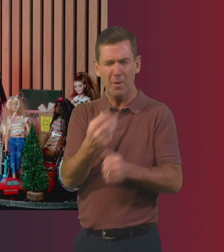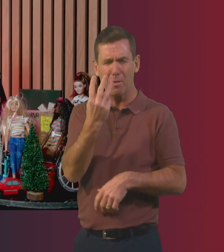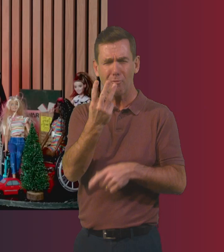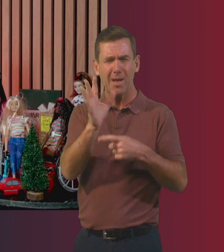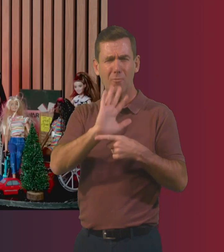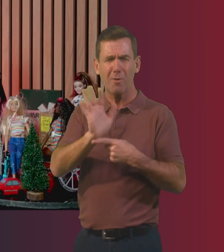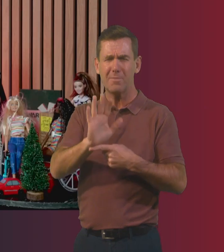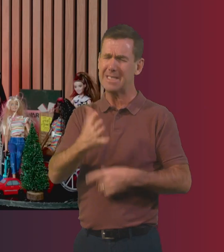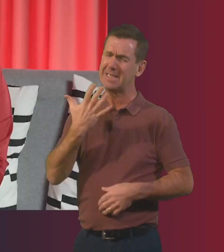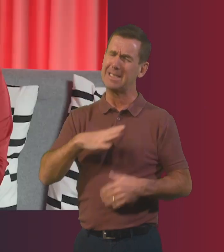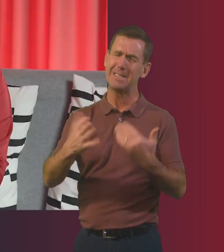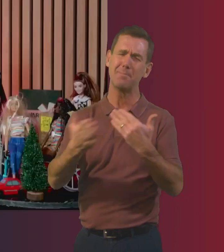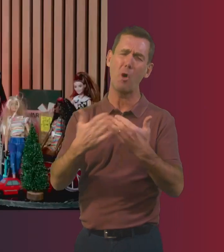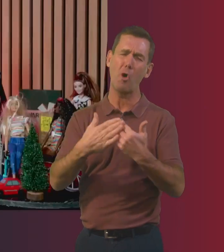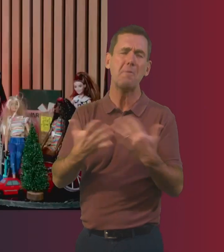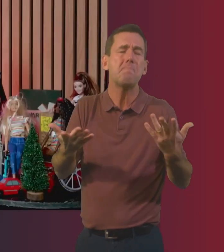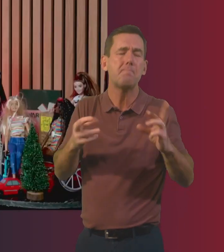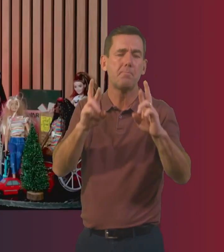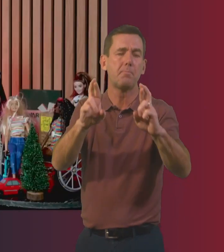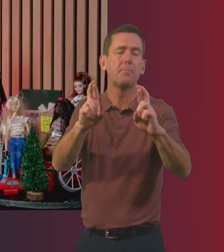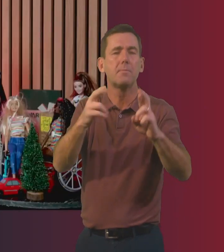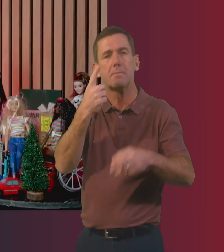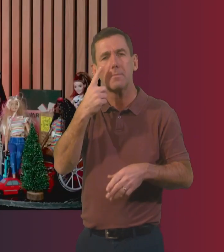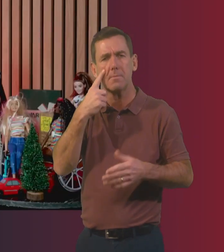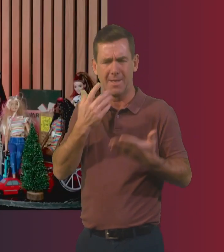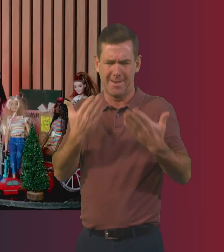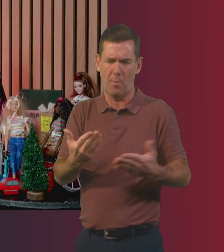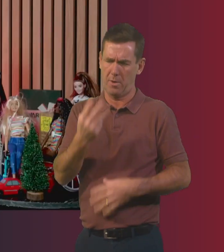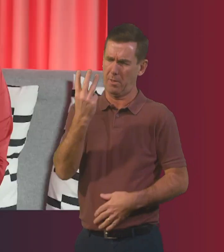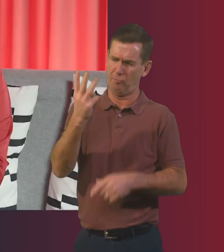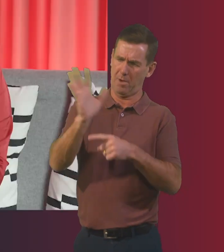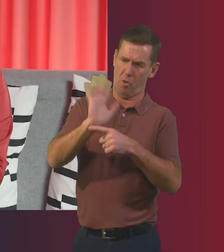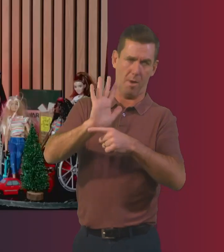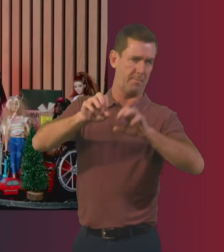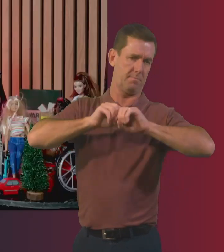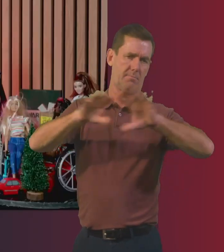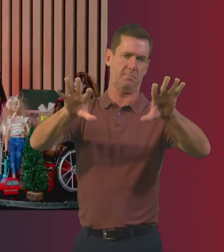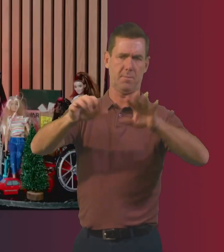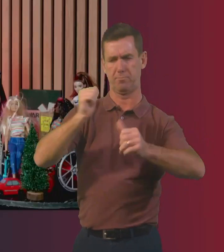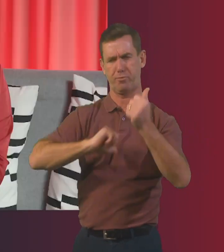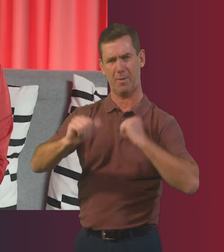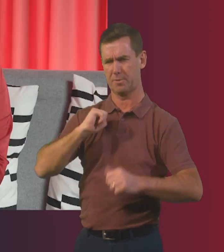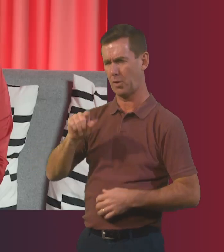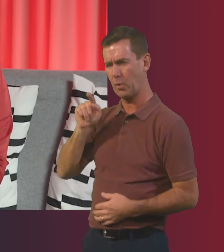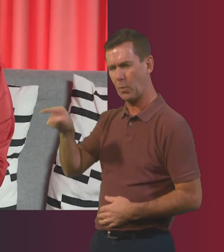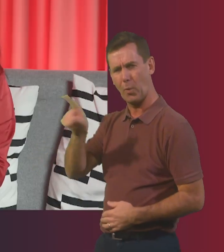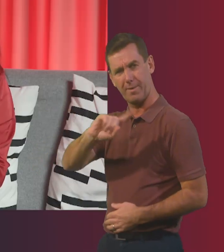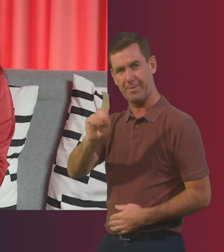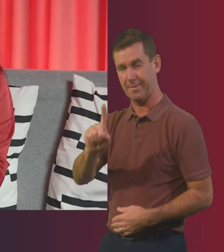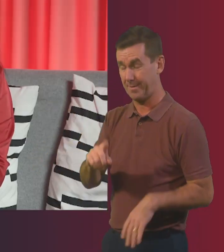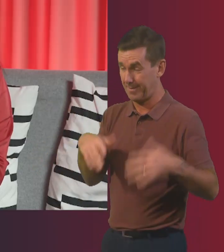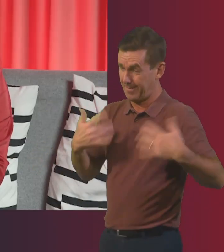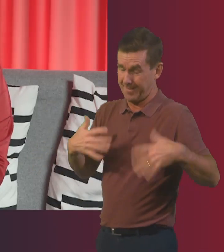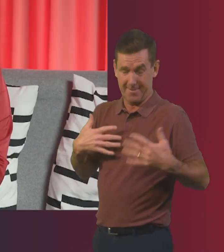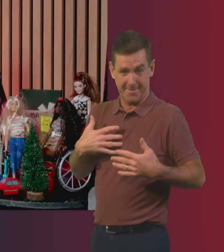more. So fingers crossed, who knows? Yeah. At the moment, there's 3 episodes, and I'm proud that they're out there. Yeah. But what about you? It's been a whirlwind. It's